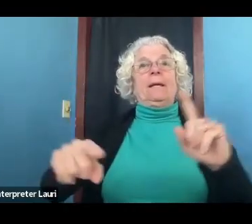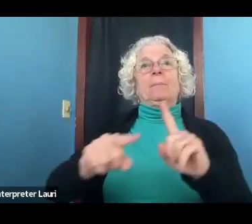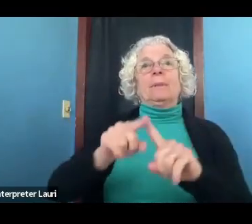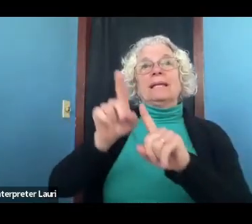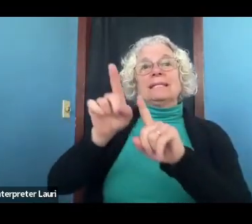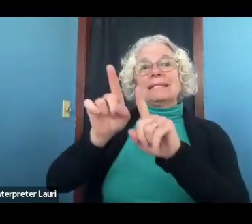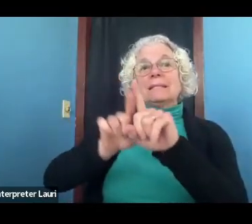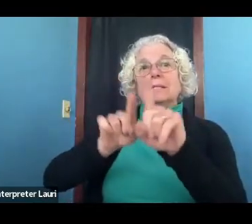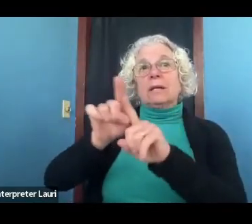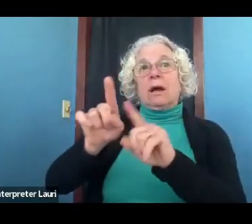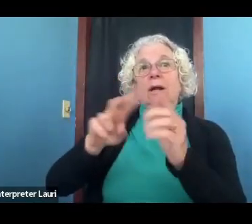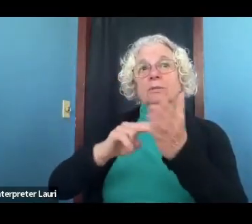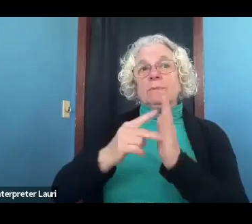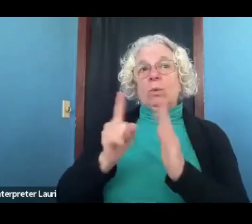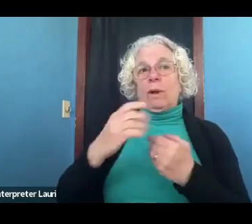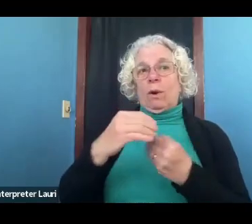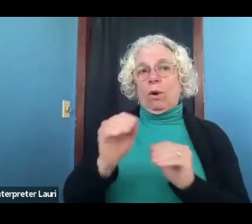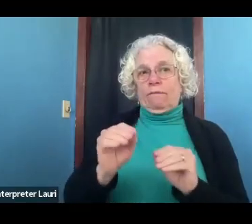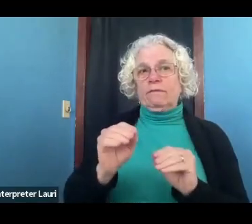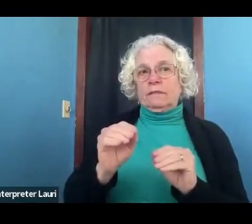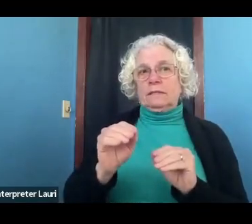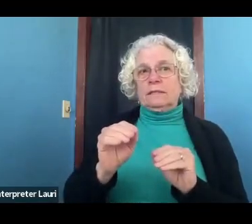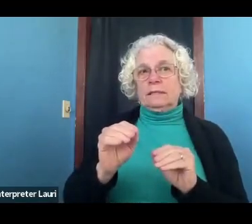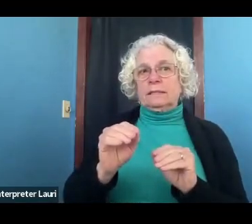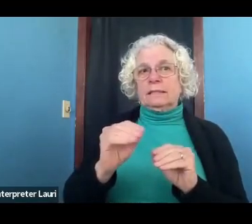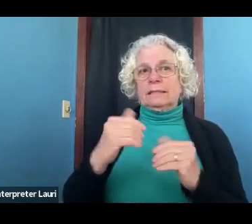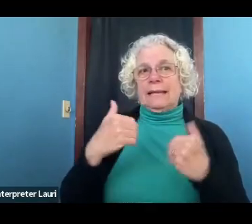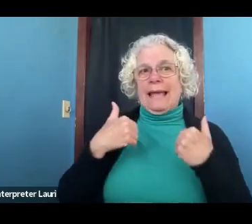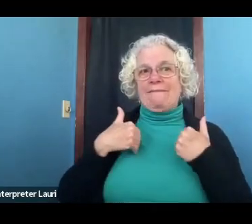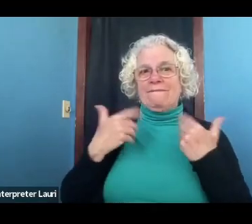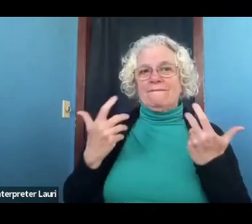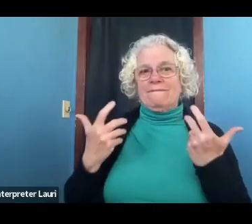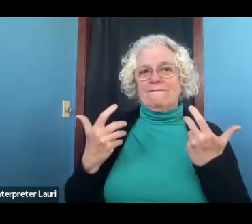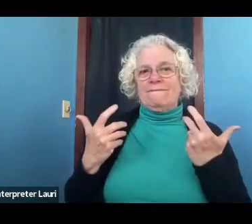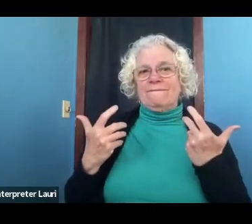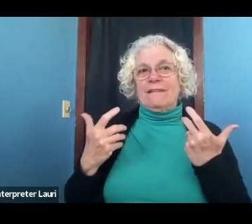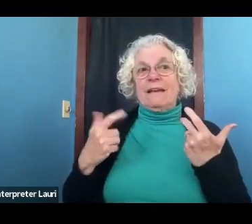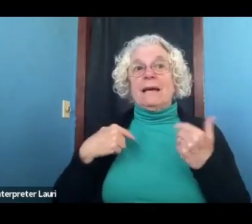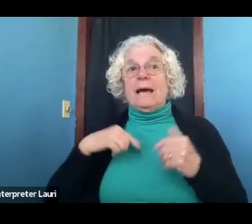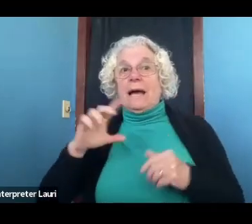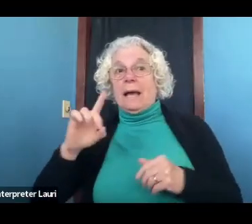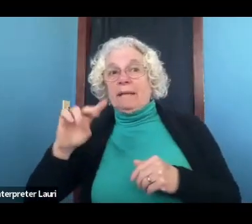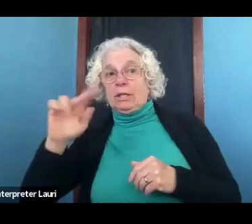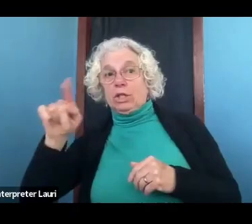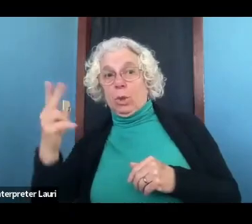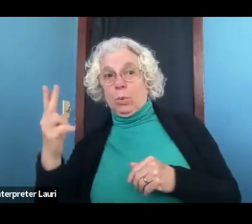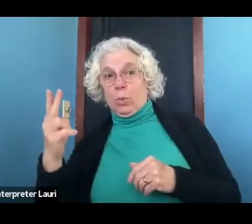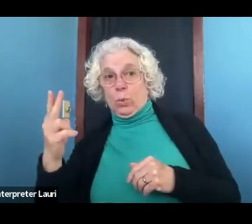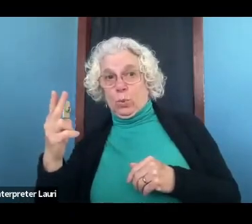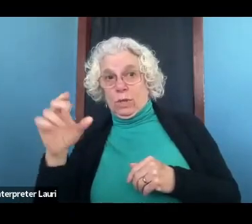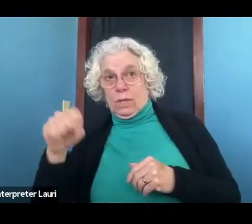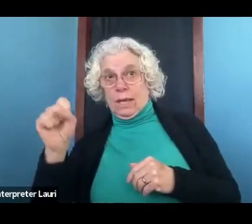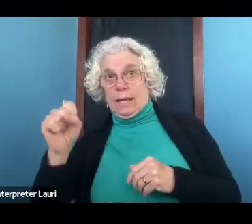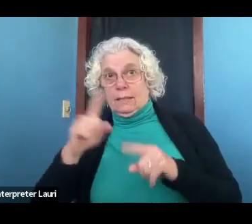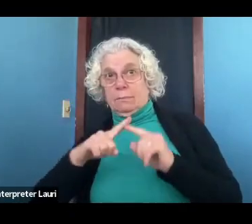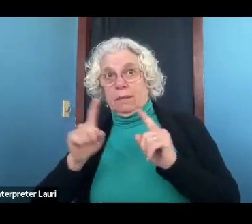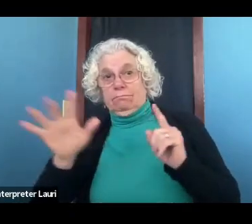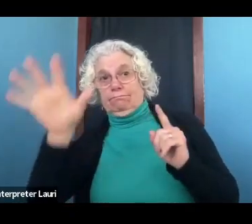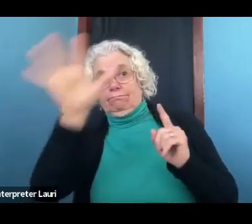offices. I'm working from the Duluth office, but I cover the whole